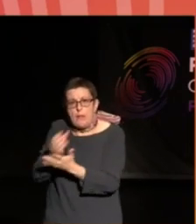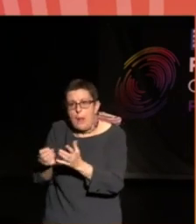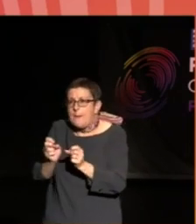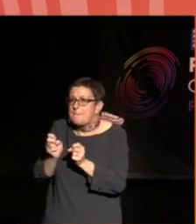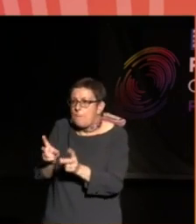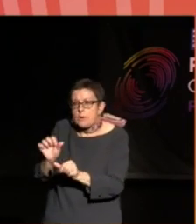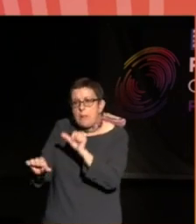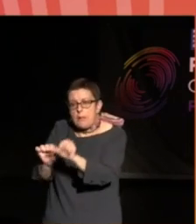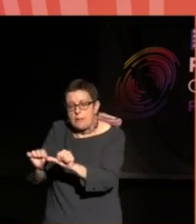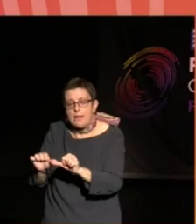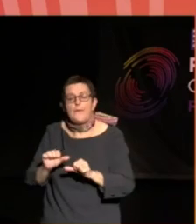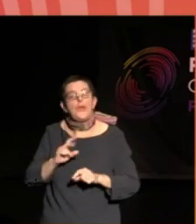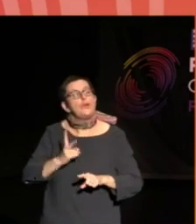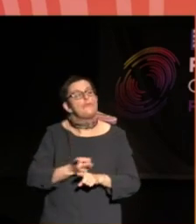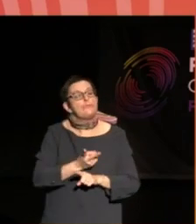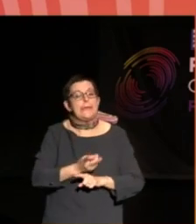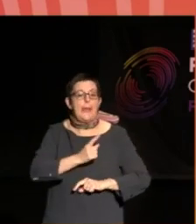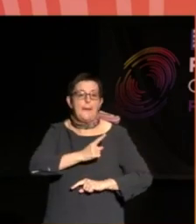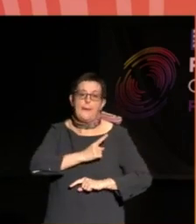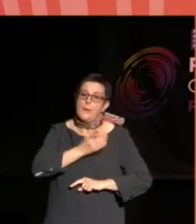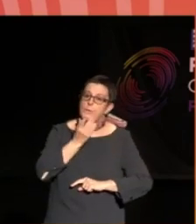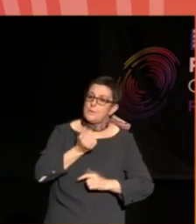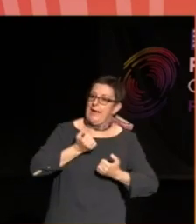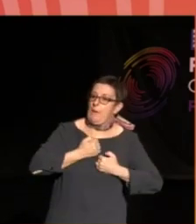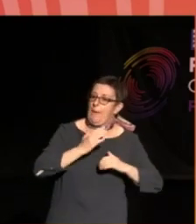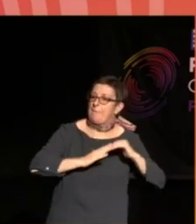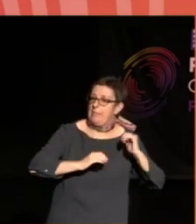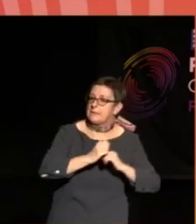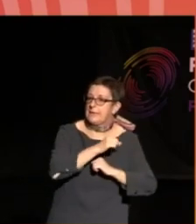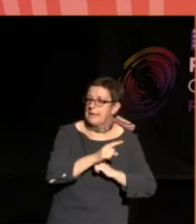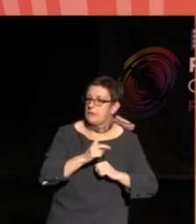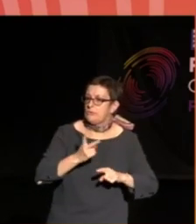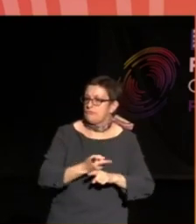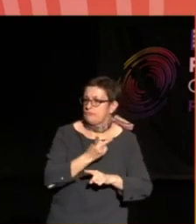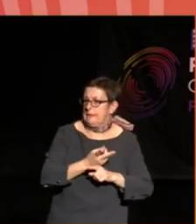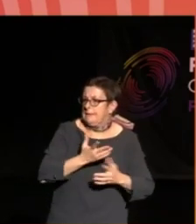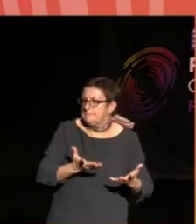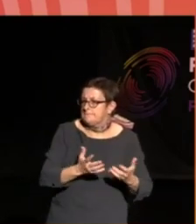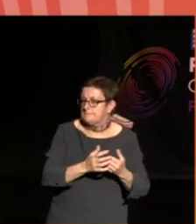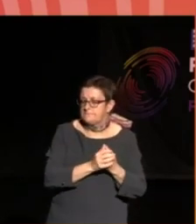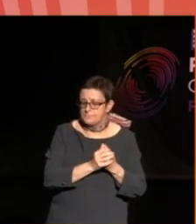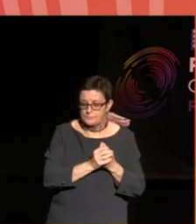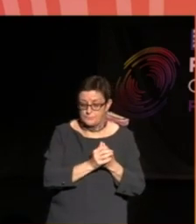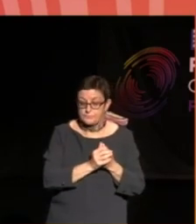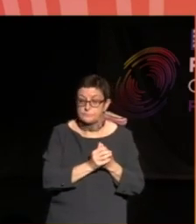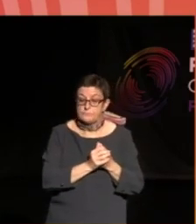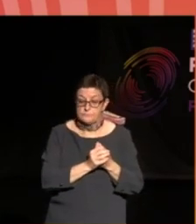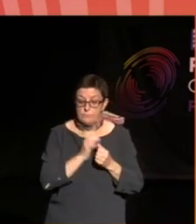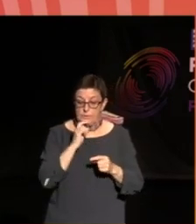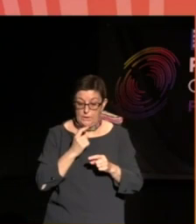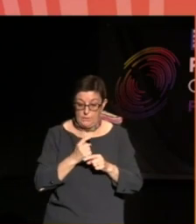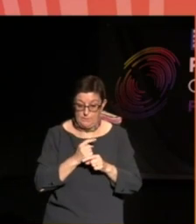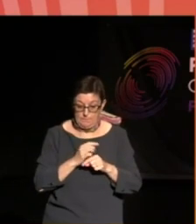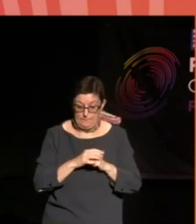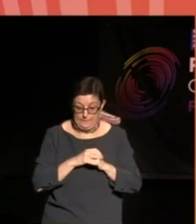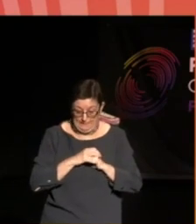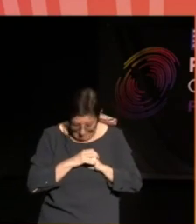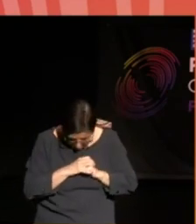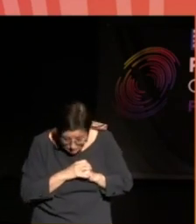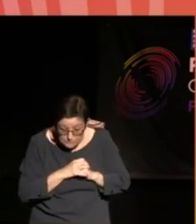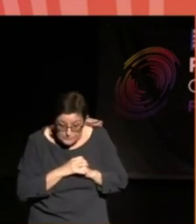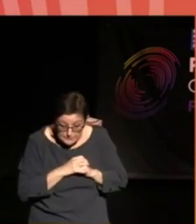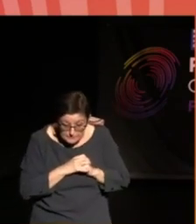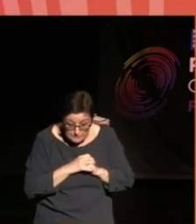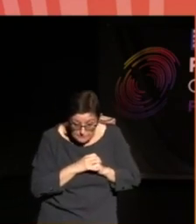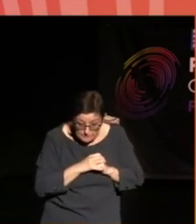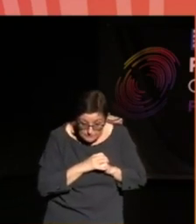Yeah, repurposing our buildings. I know as we're talking about building back better, there's effectively a surplus of retail